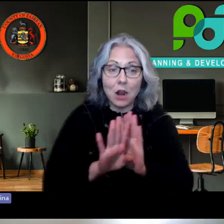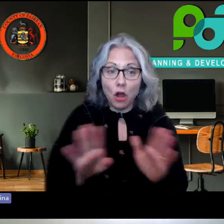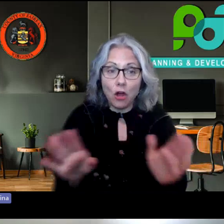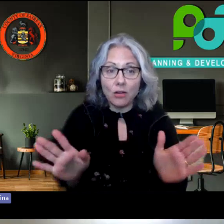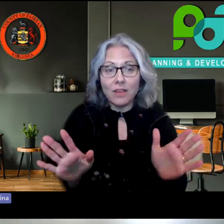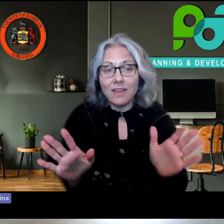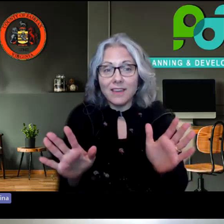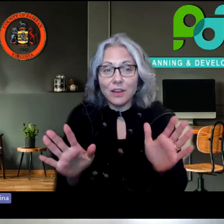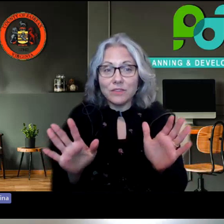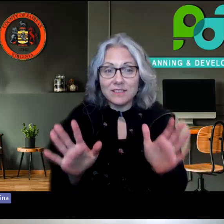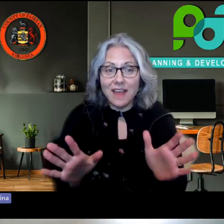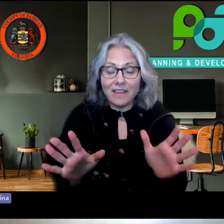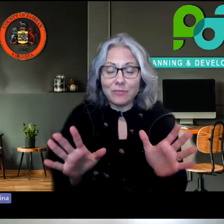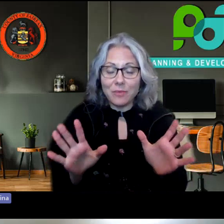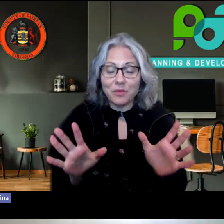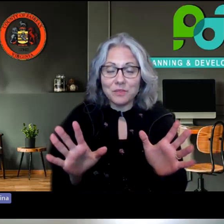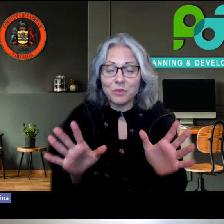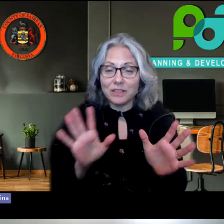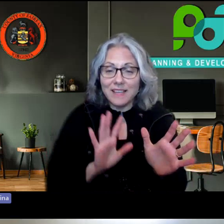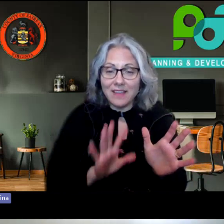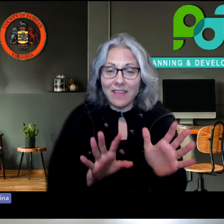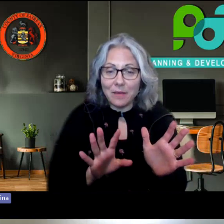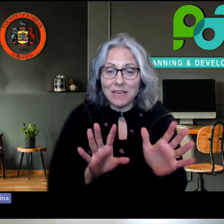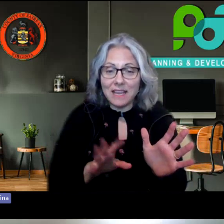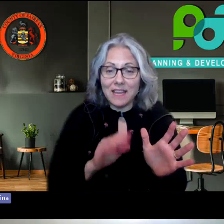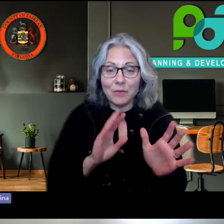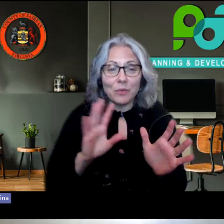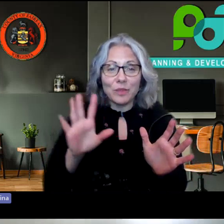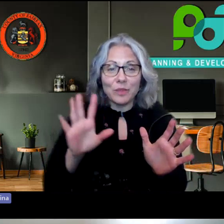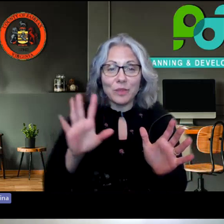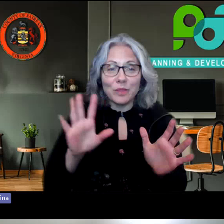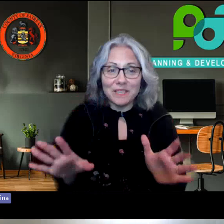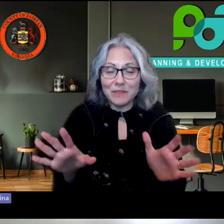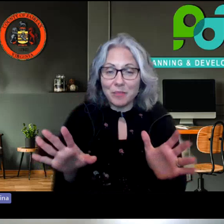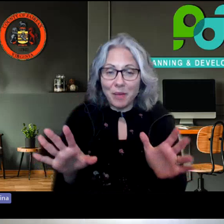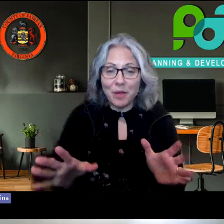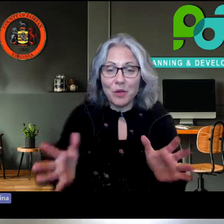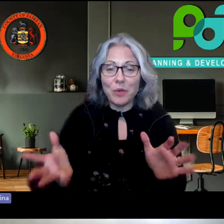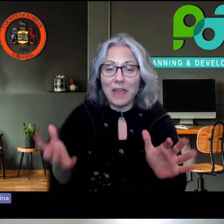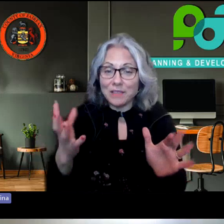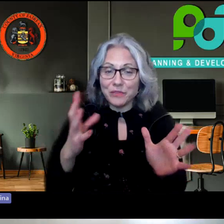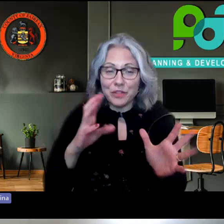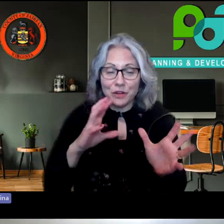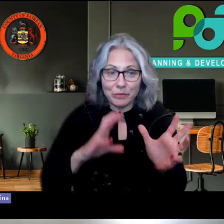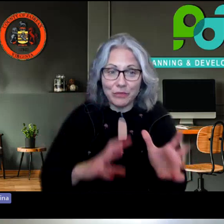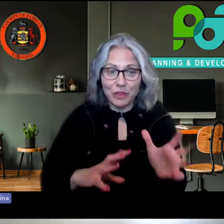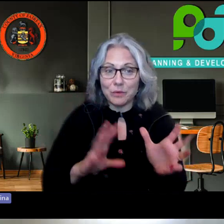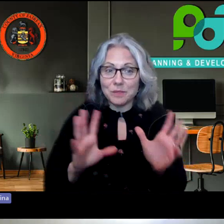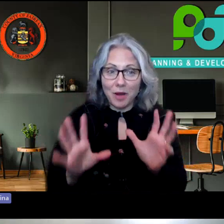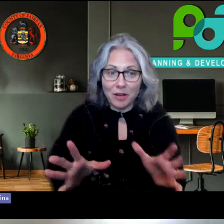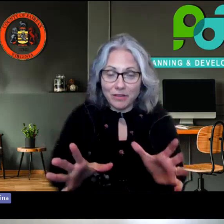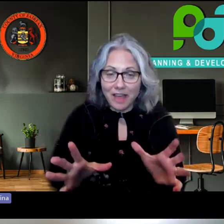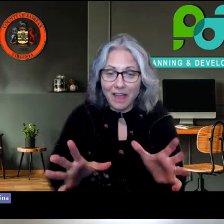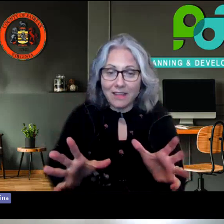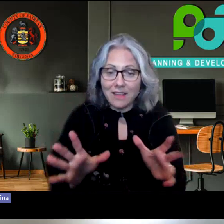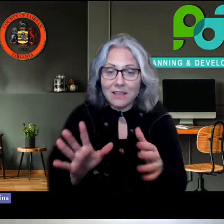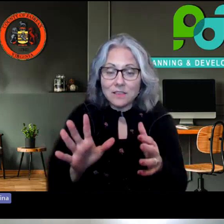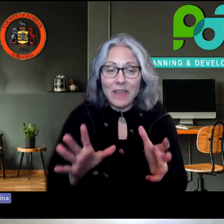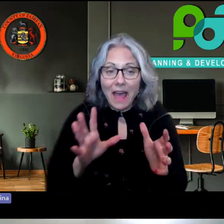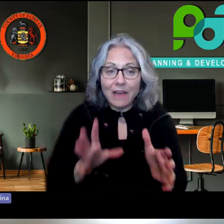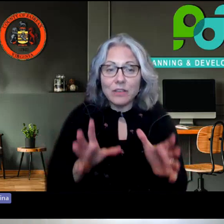meeting, and all, you know, the staff members will attend that meeting. You know, they receive the memo. We ask for their review as part of